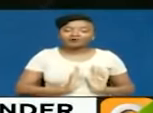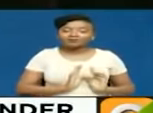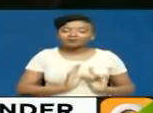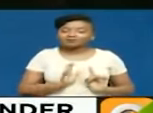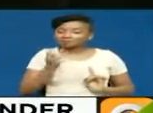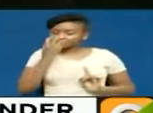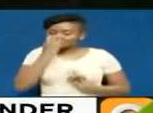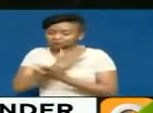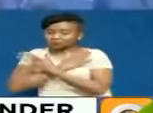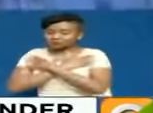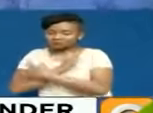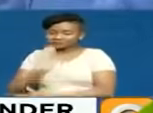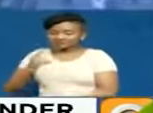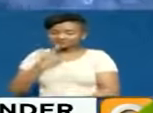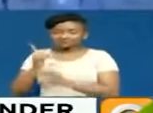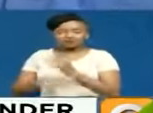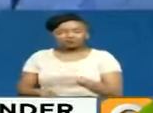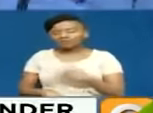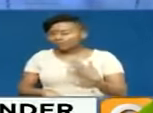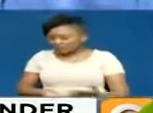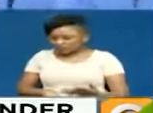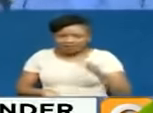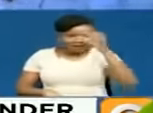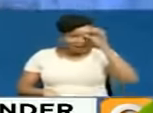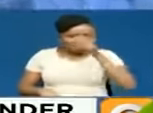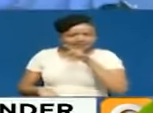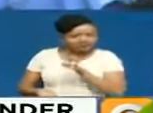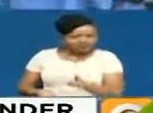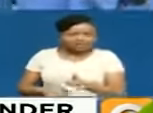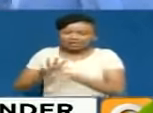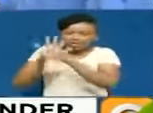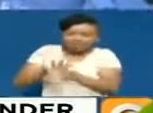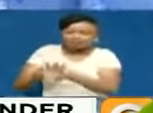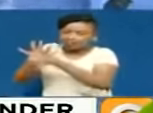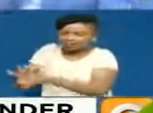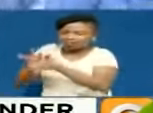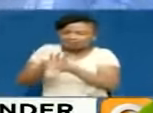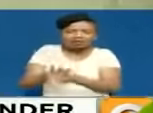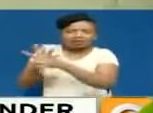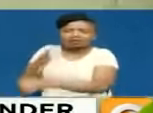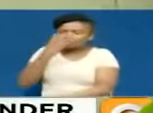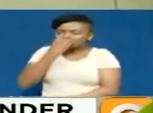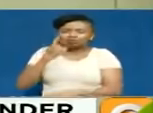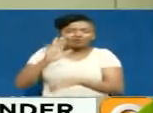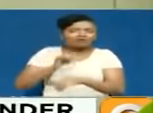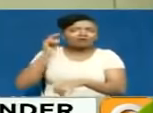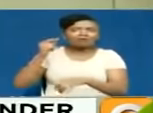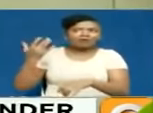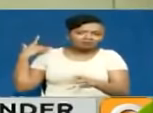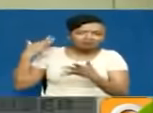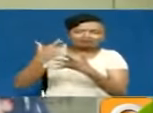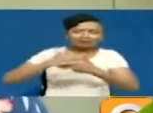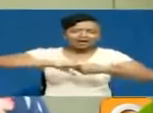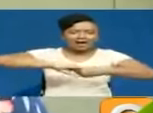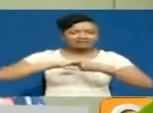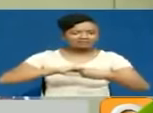allies, they say he has been mistreated in government since handshake with ODM boss Raila Odinga. That space